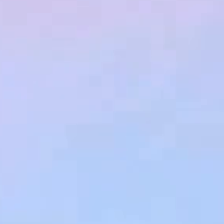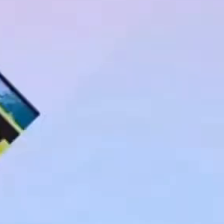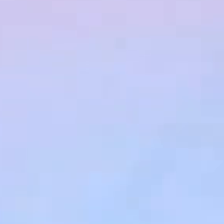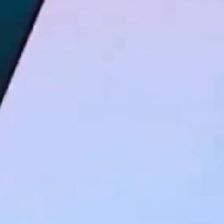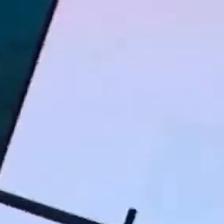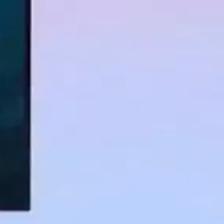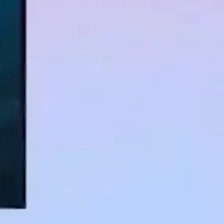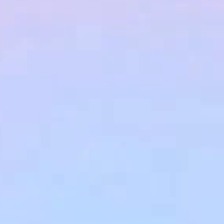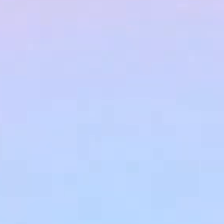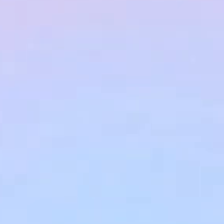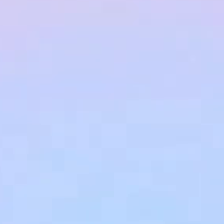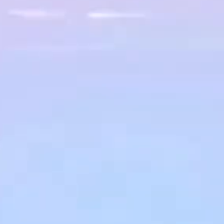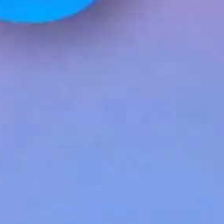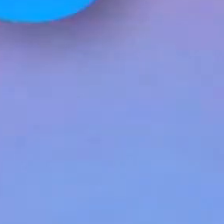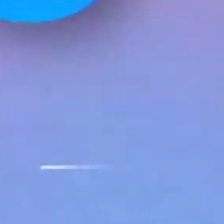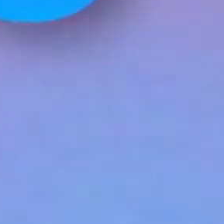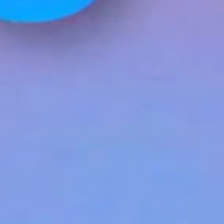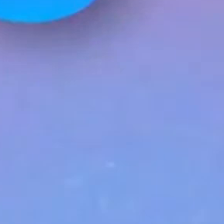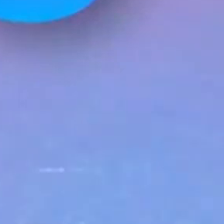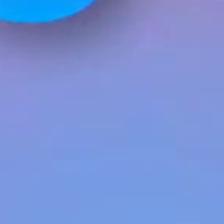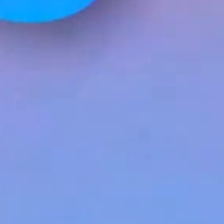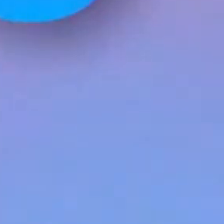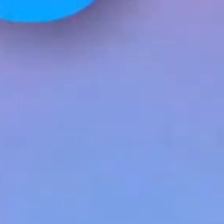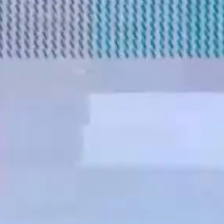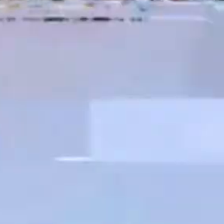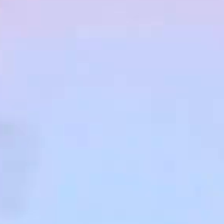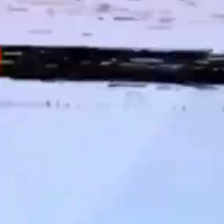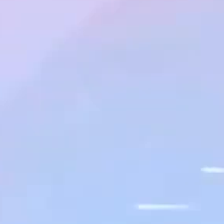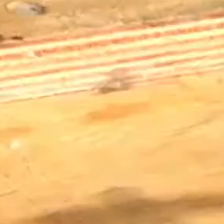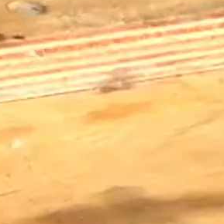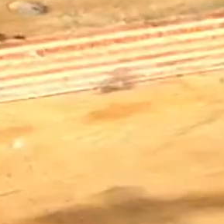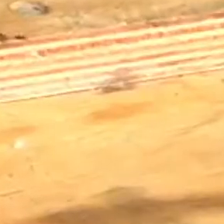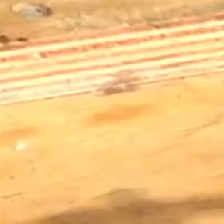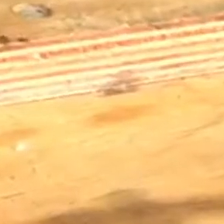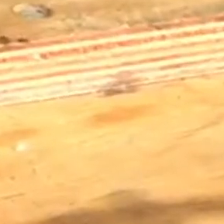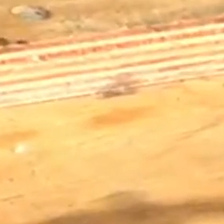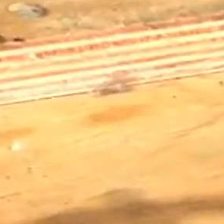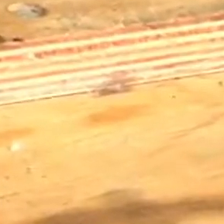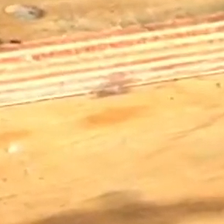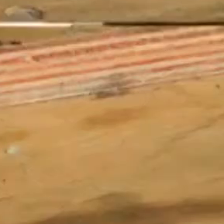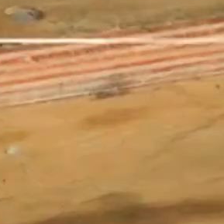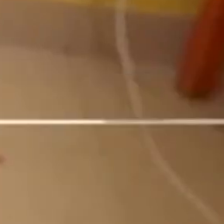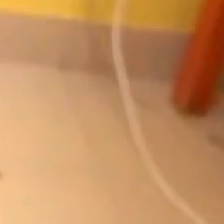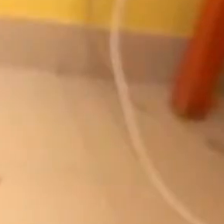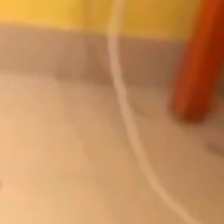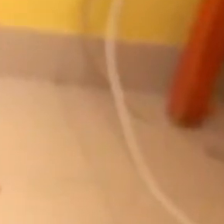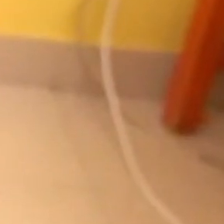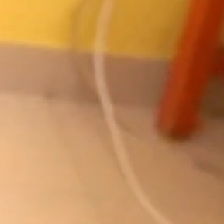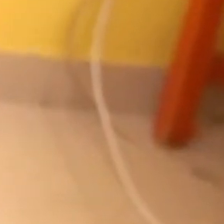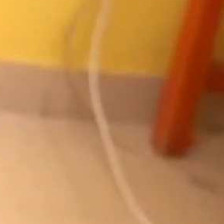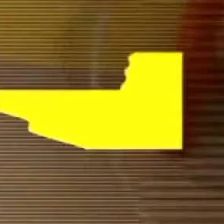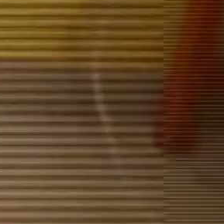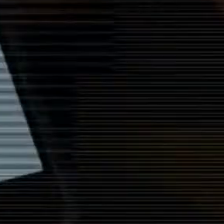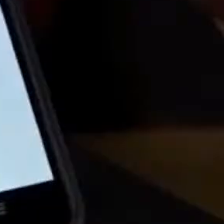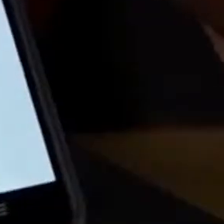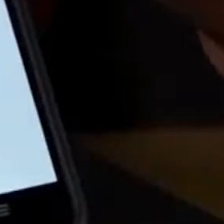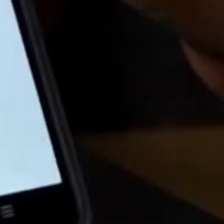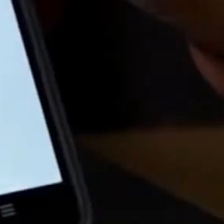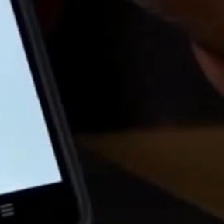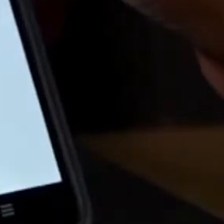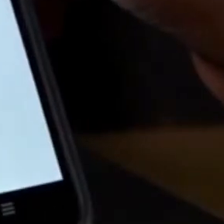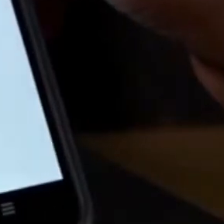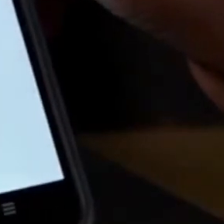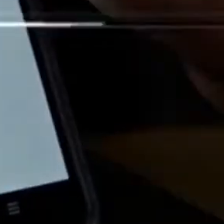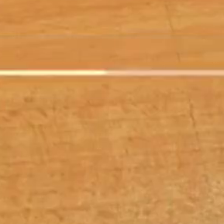reasons, we trace back to the iconic days to bring you the retro tech. On Technovation Show, we encapsulate all the pillars of the fourth